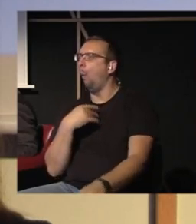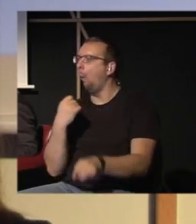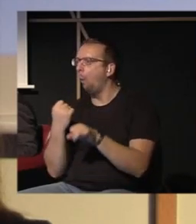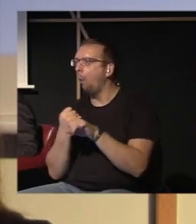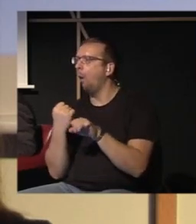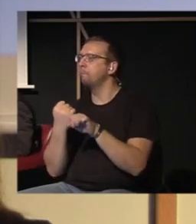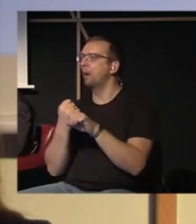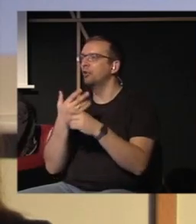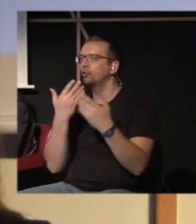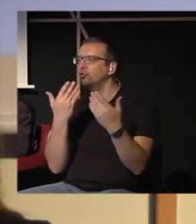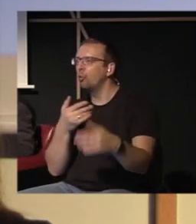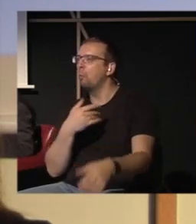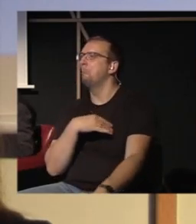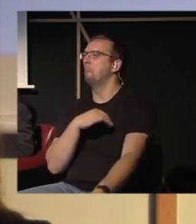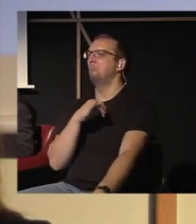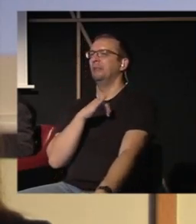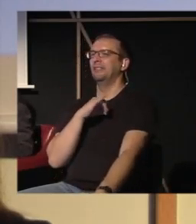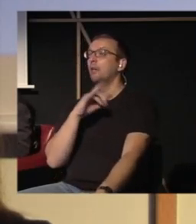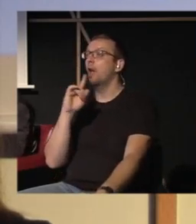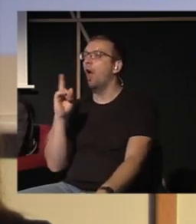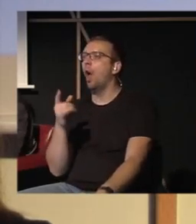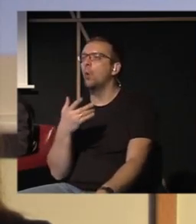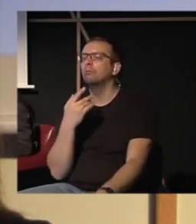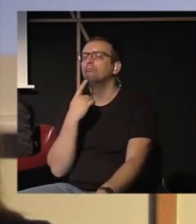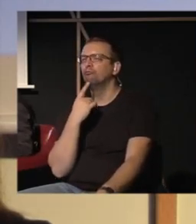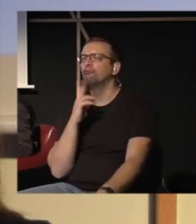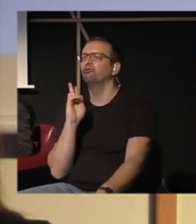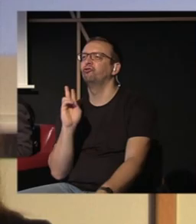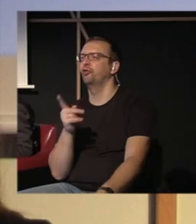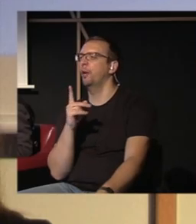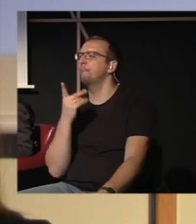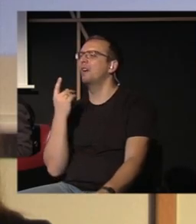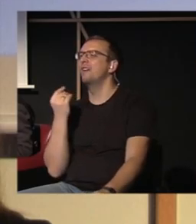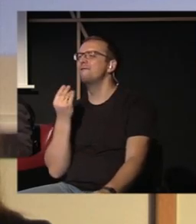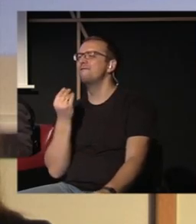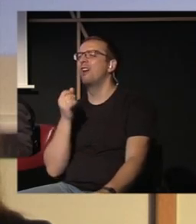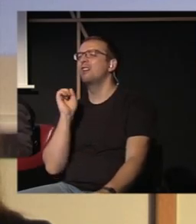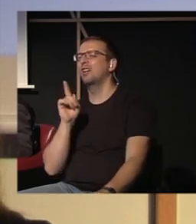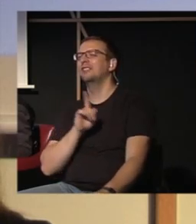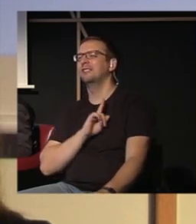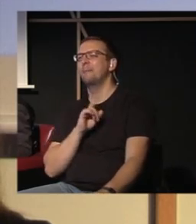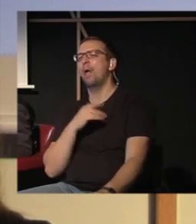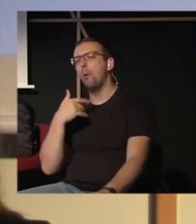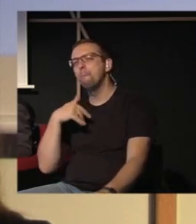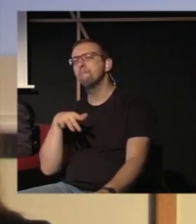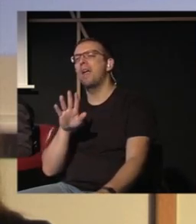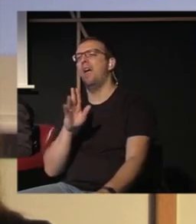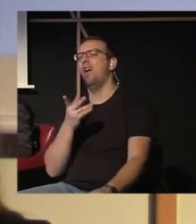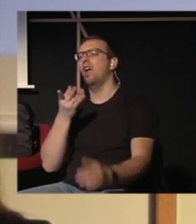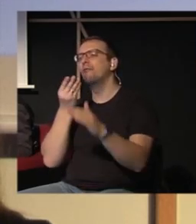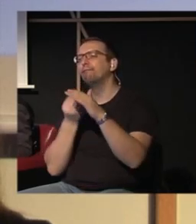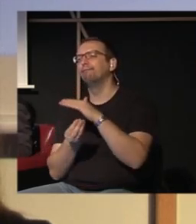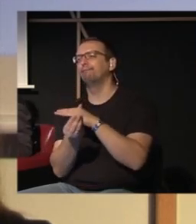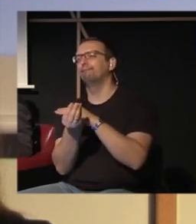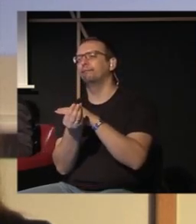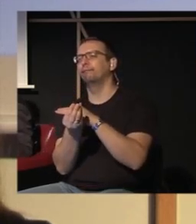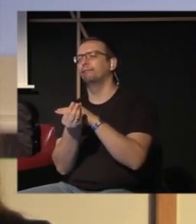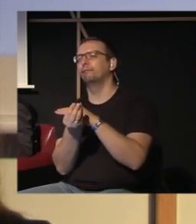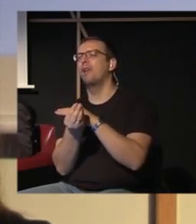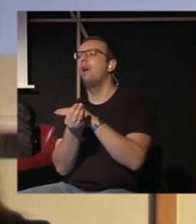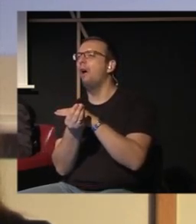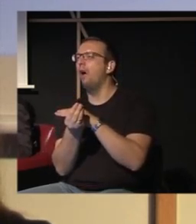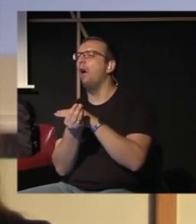NGOs. We've heard all the good efforts UEFA is putting all into practice to push this role. We